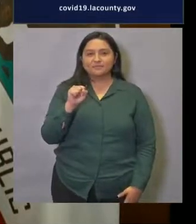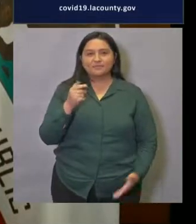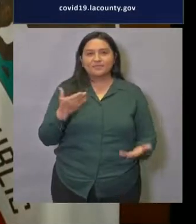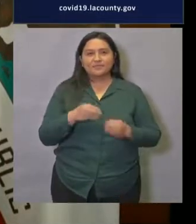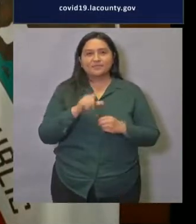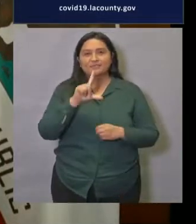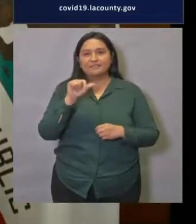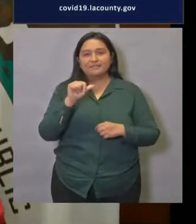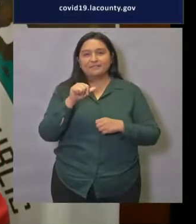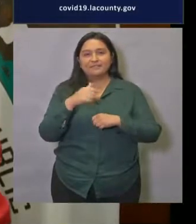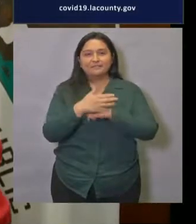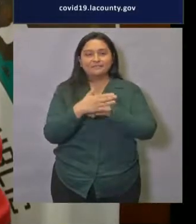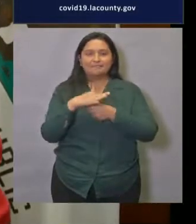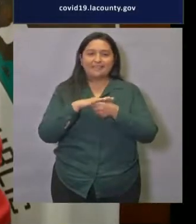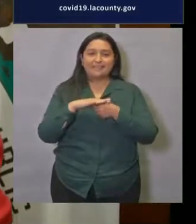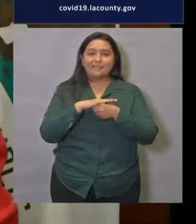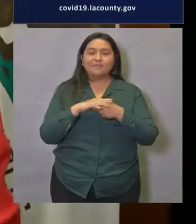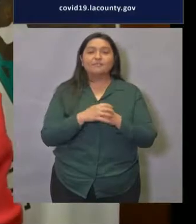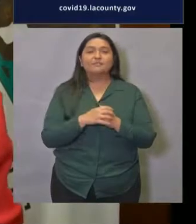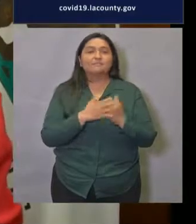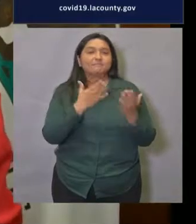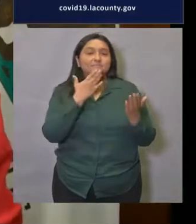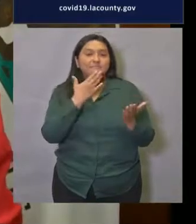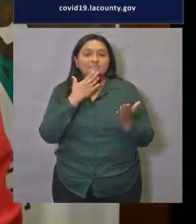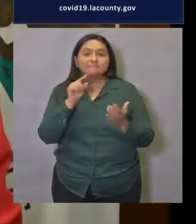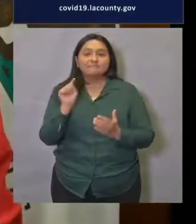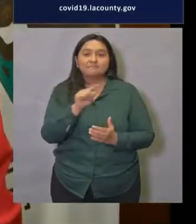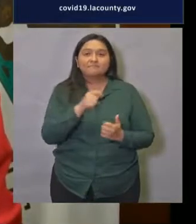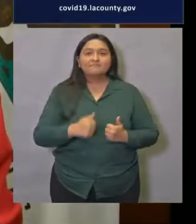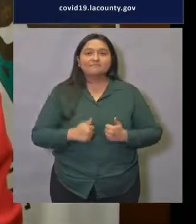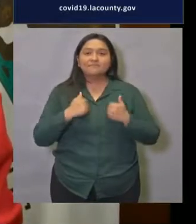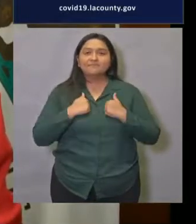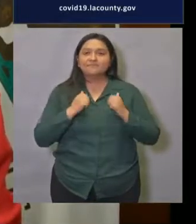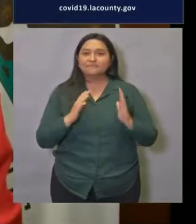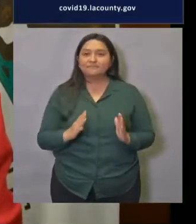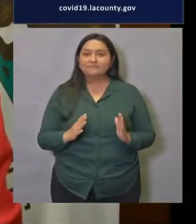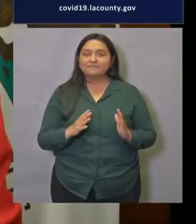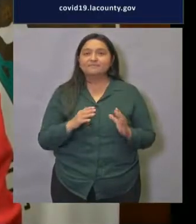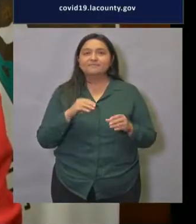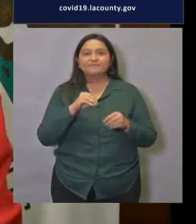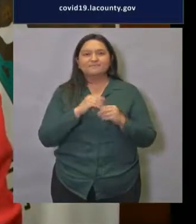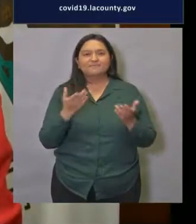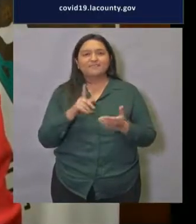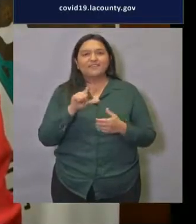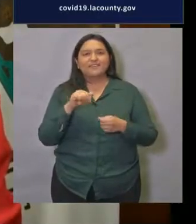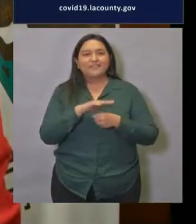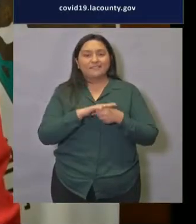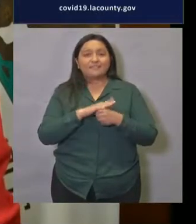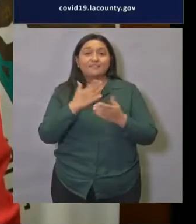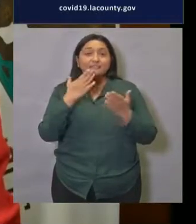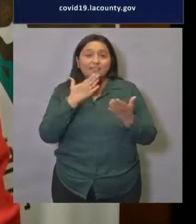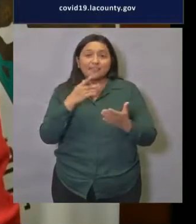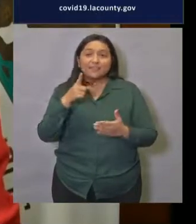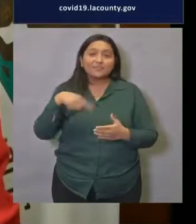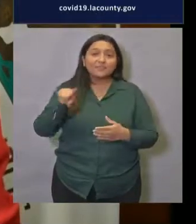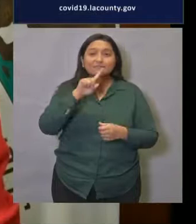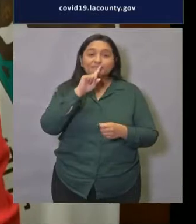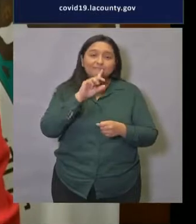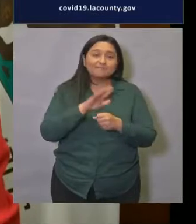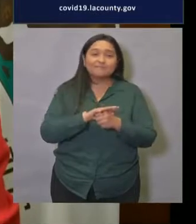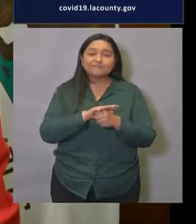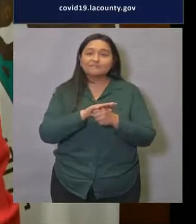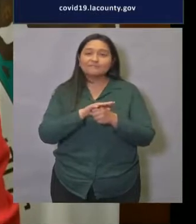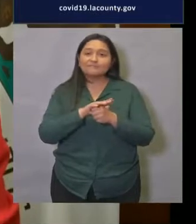Quiero dar las gracias a los residentes de nuestro condado. Gracias a su compromiso de quedarse en casa,